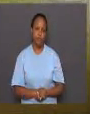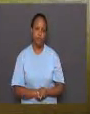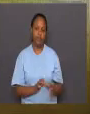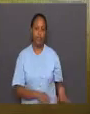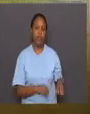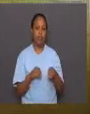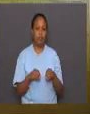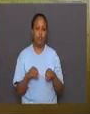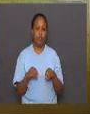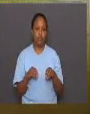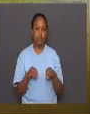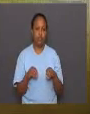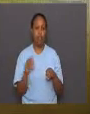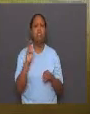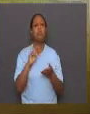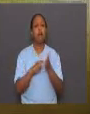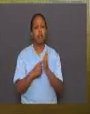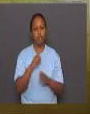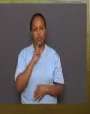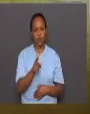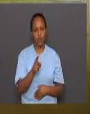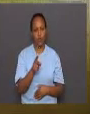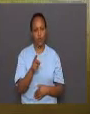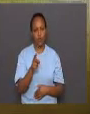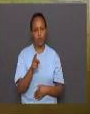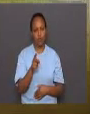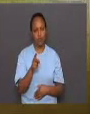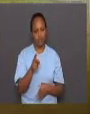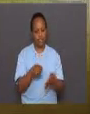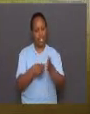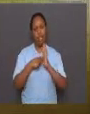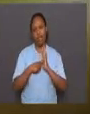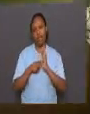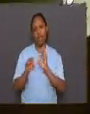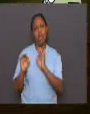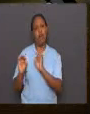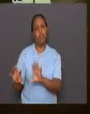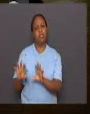Students, what is meant by an absence of accountability?